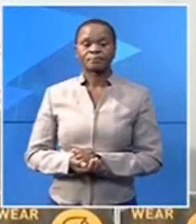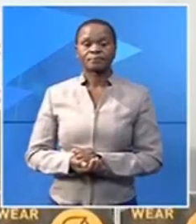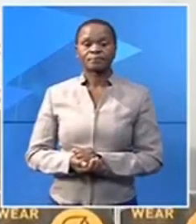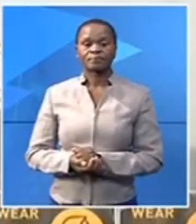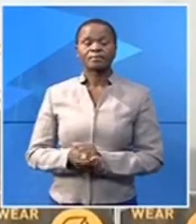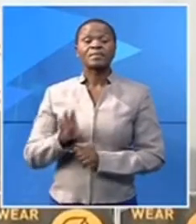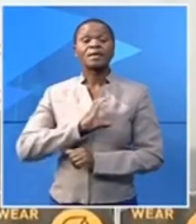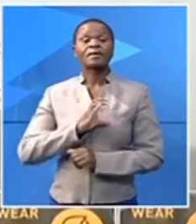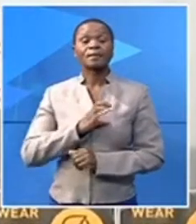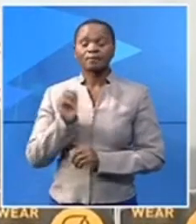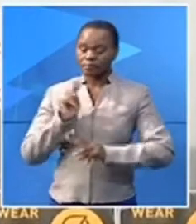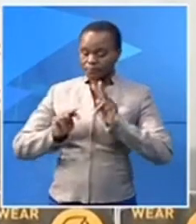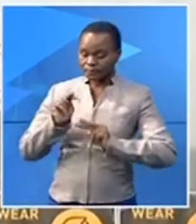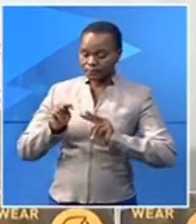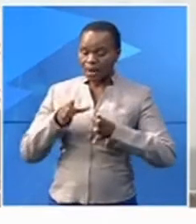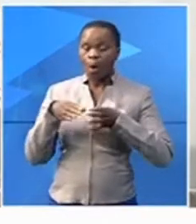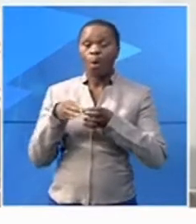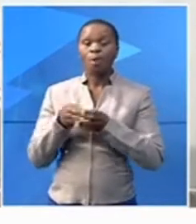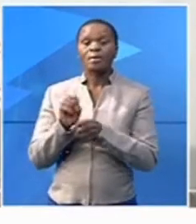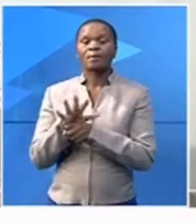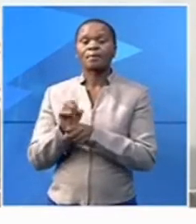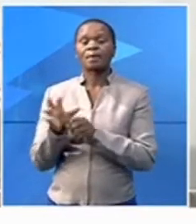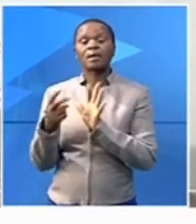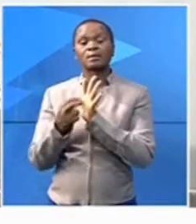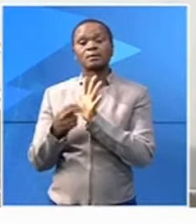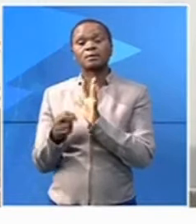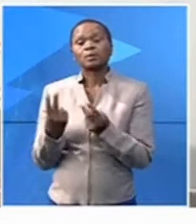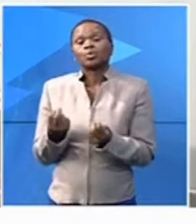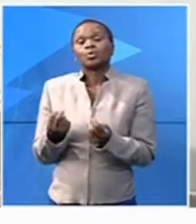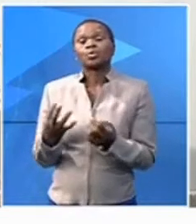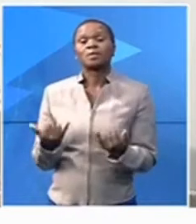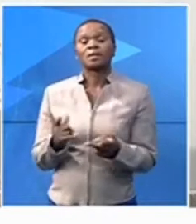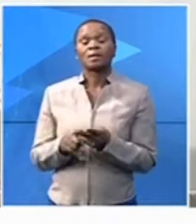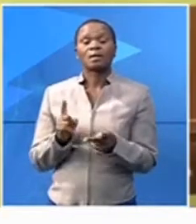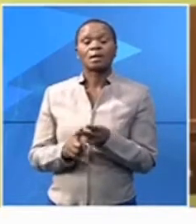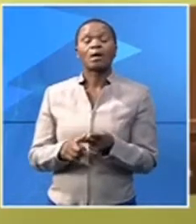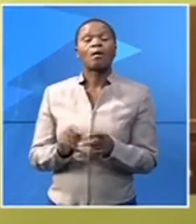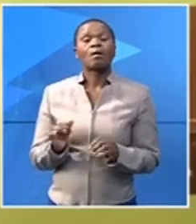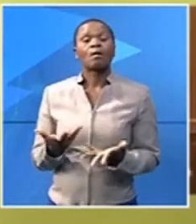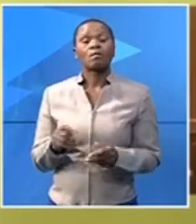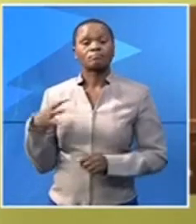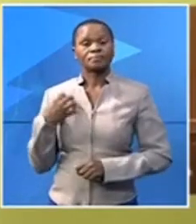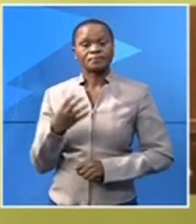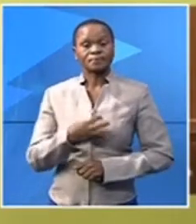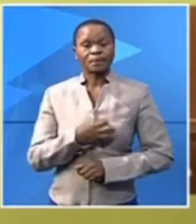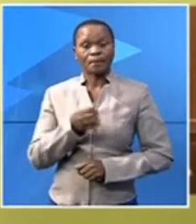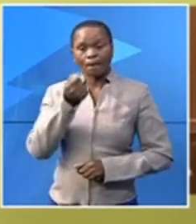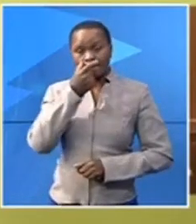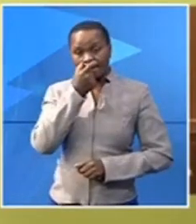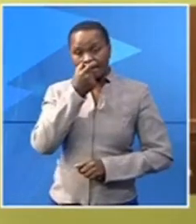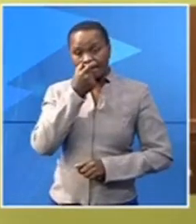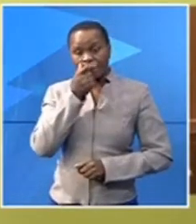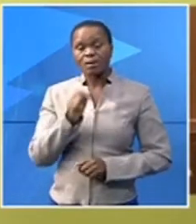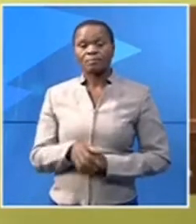Umkhandlu oqala iindaba zengogwana ye-coronavirus ubeke imithetho emitsha. Lokhu kuza ngemva kokuthi umengameli wenarha uhlela